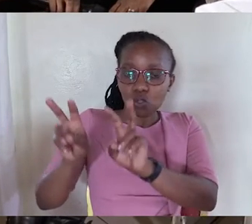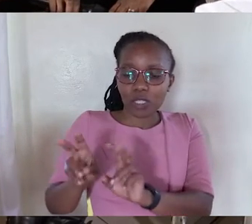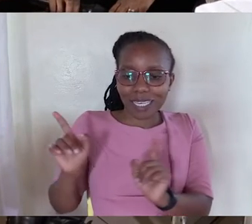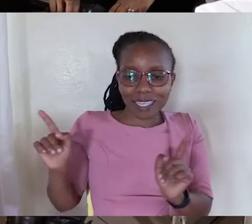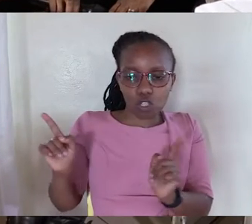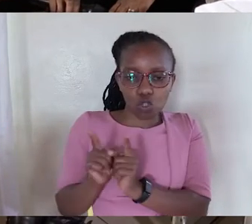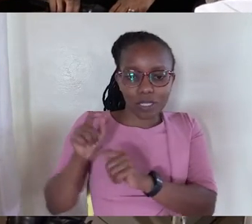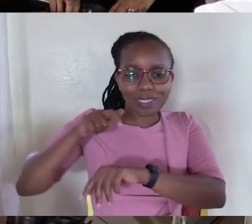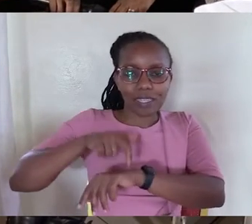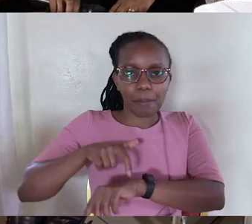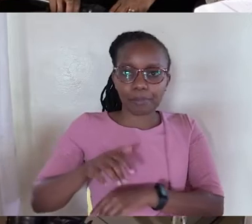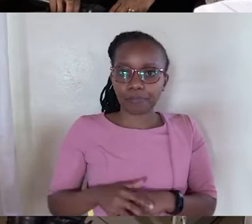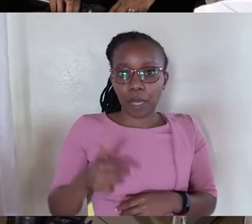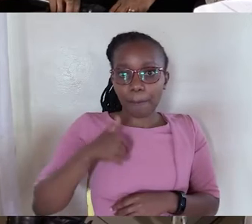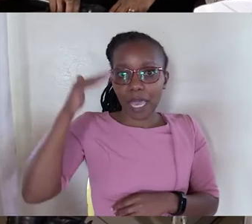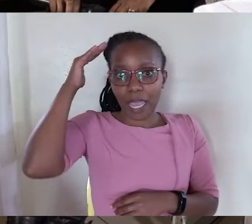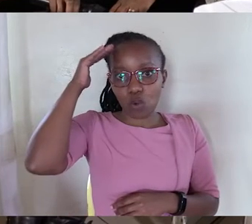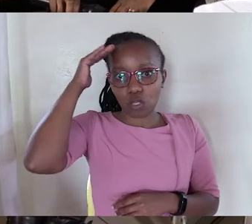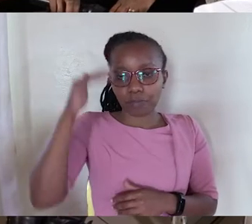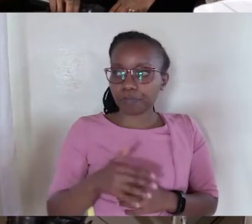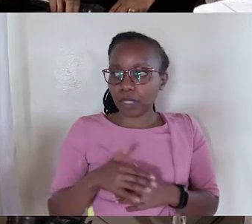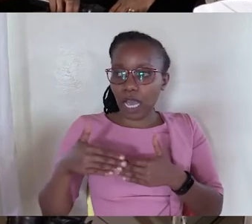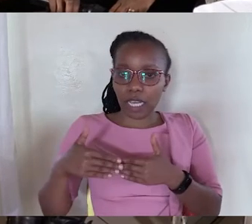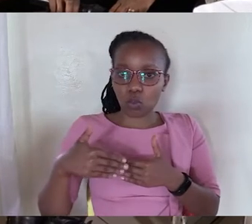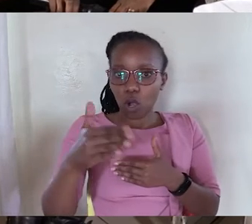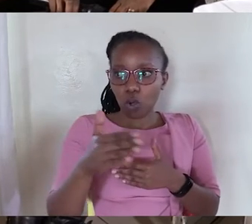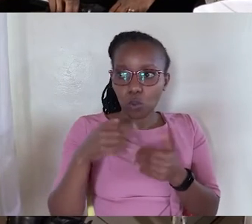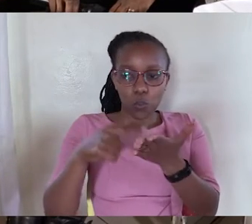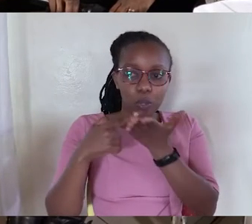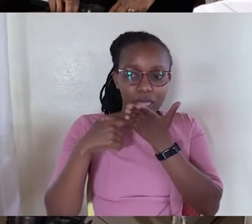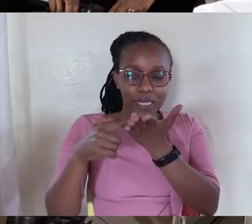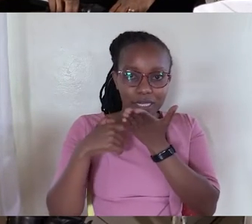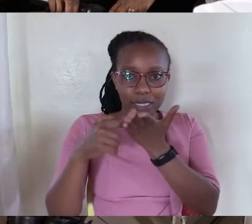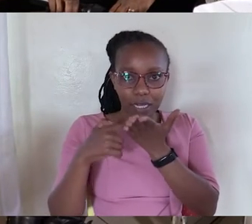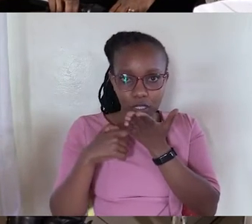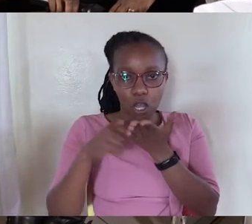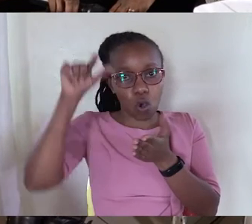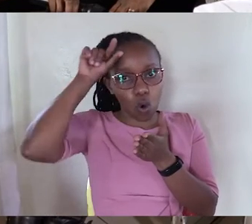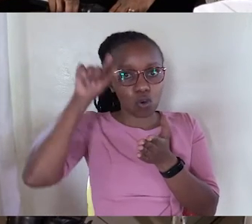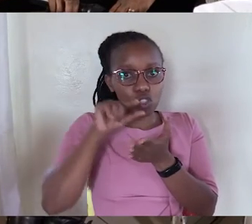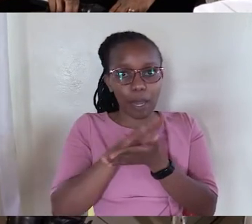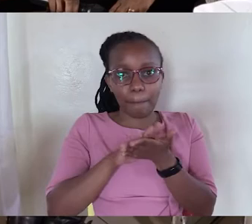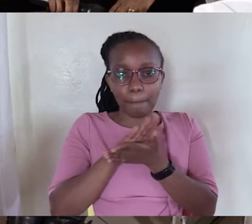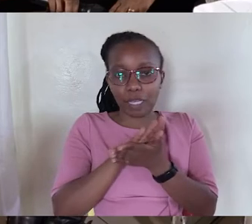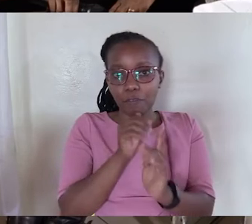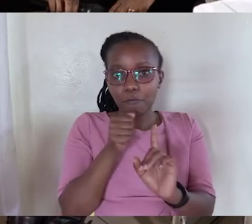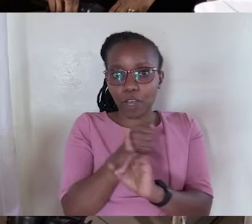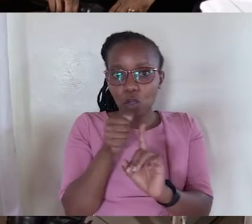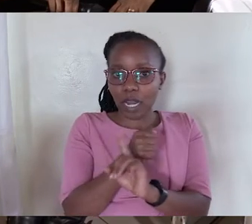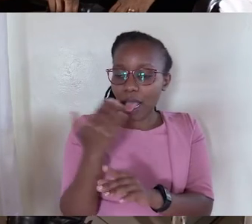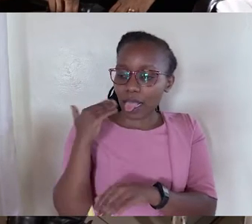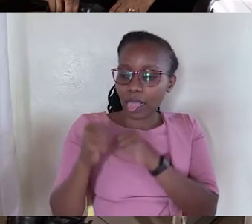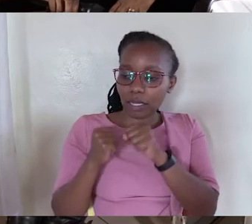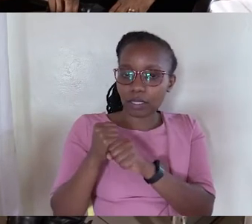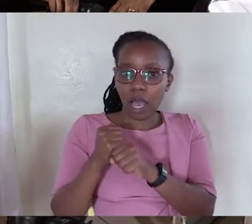time possible. I note as we're going on with a discussion on the gender-based violence, just last year,